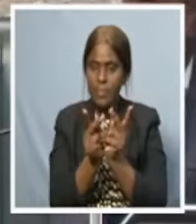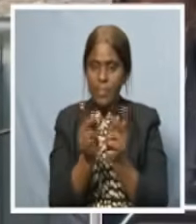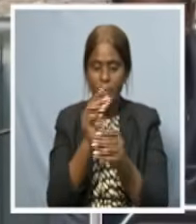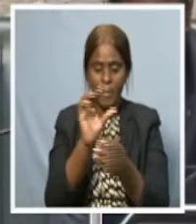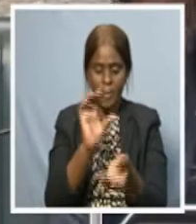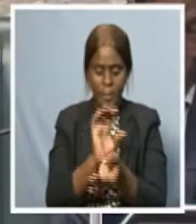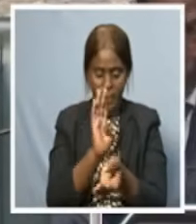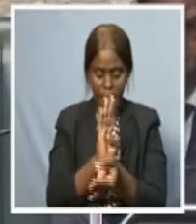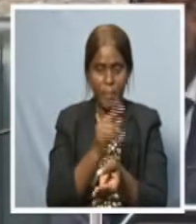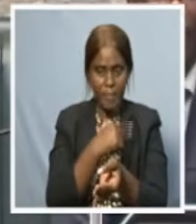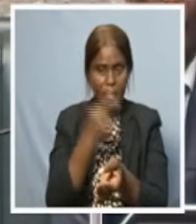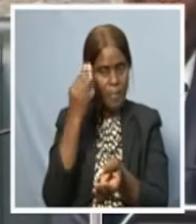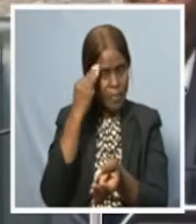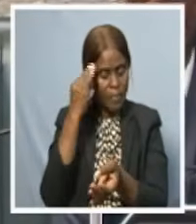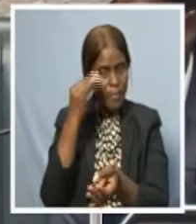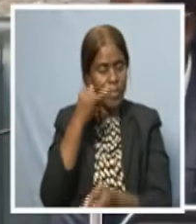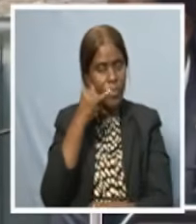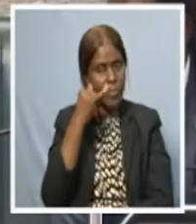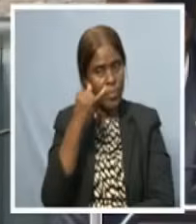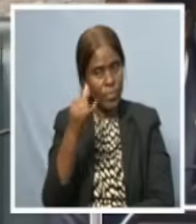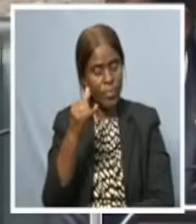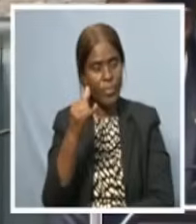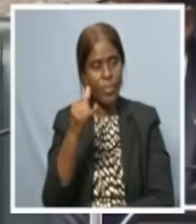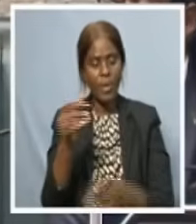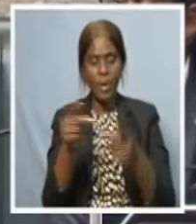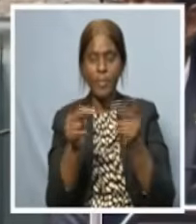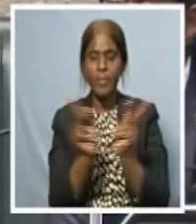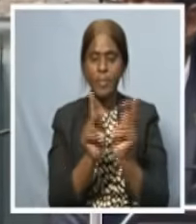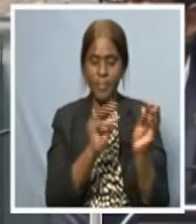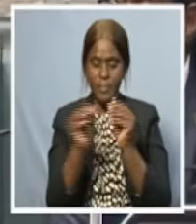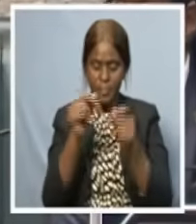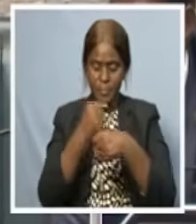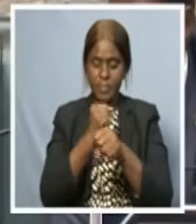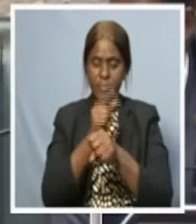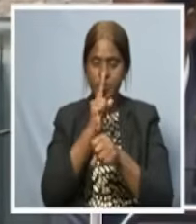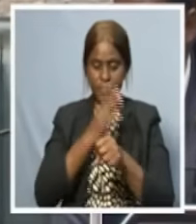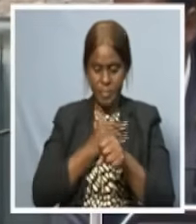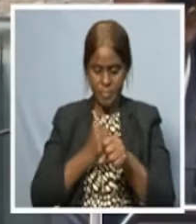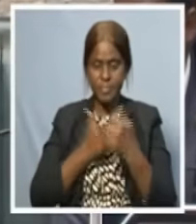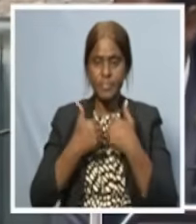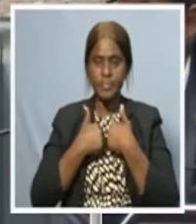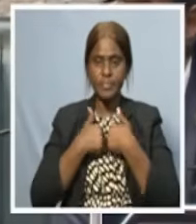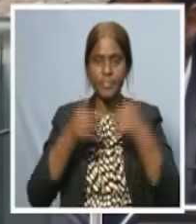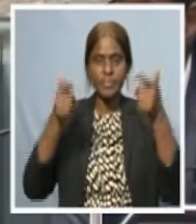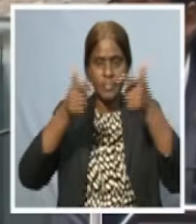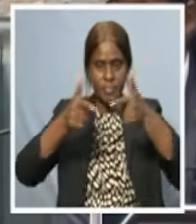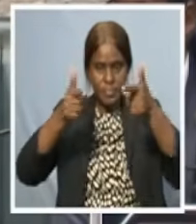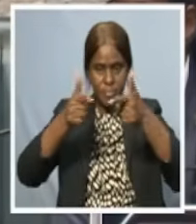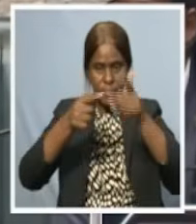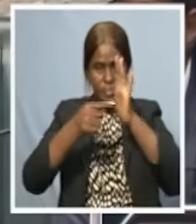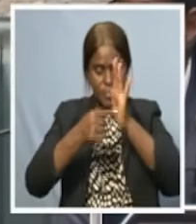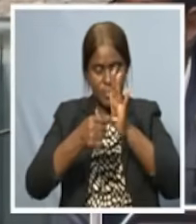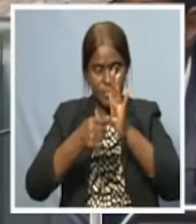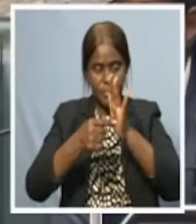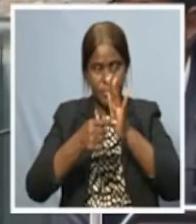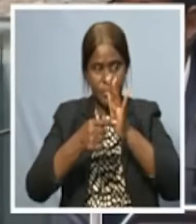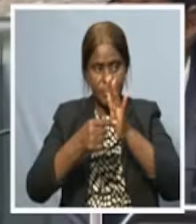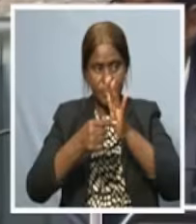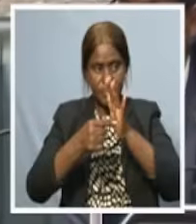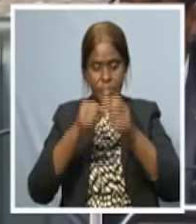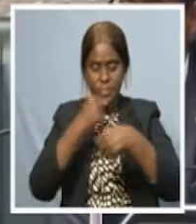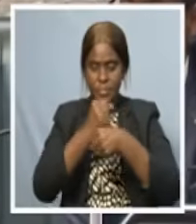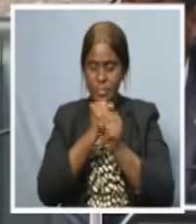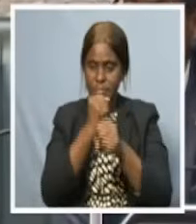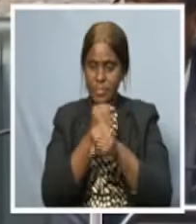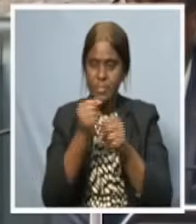I'm in Chiruvi, I always look for a conducive place to make sure that I am on camera. So we are